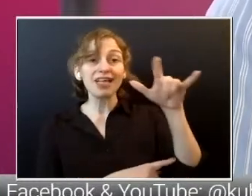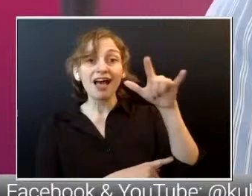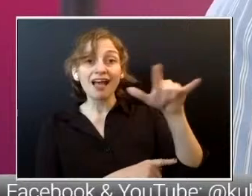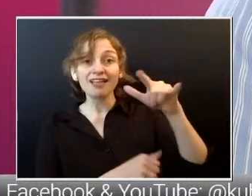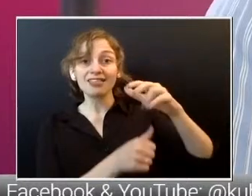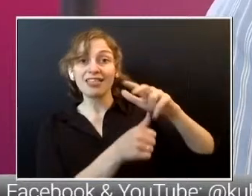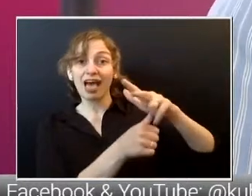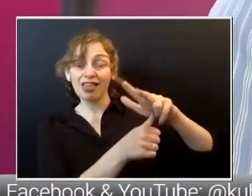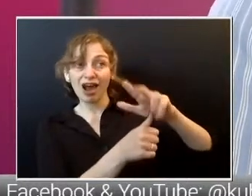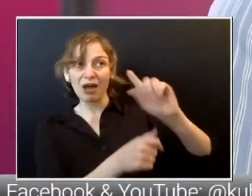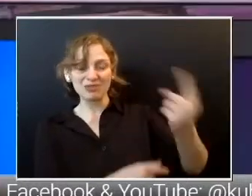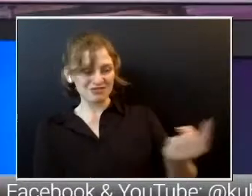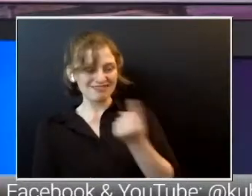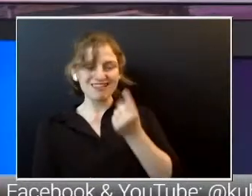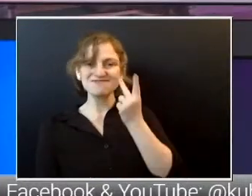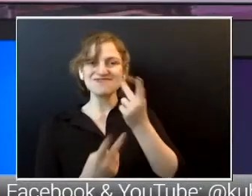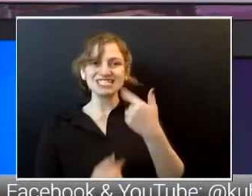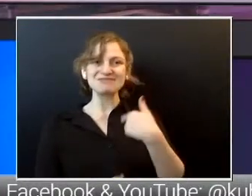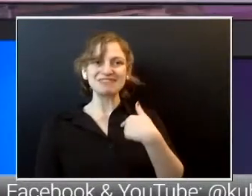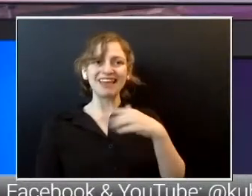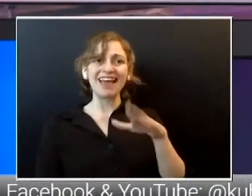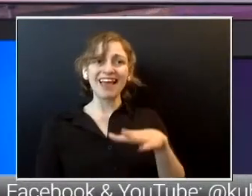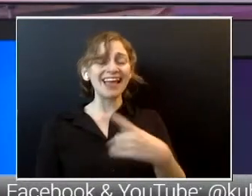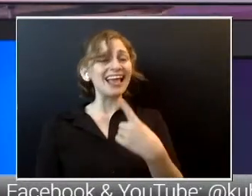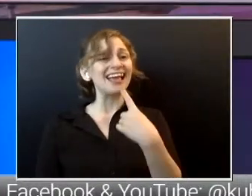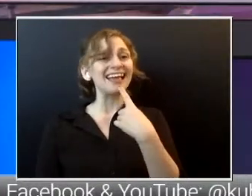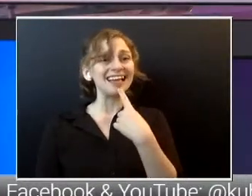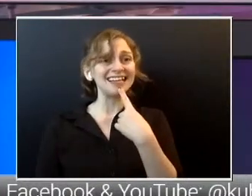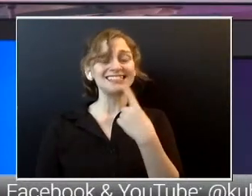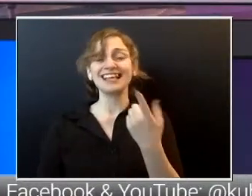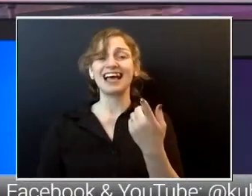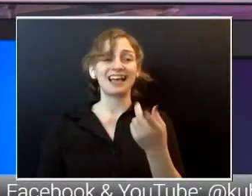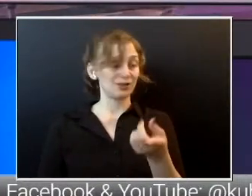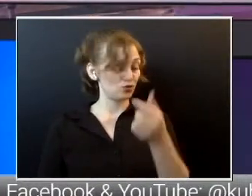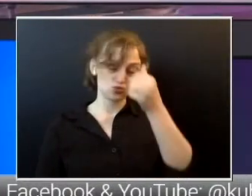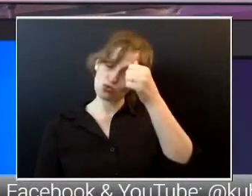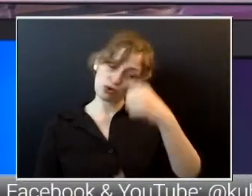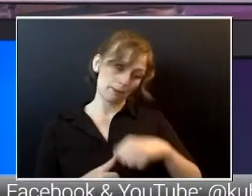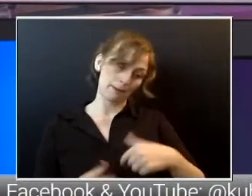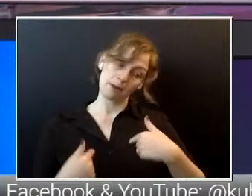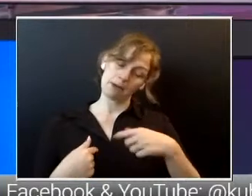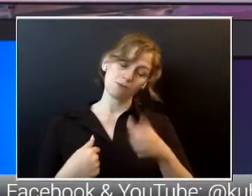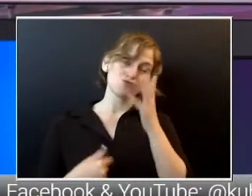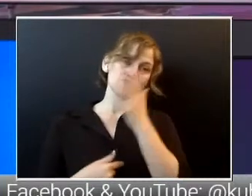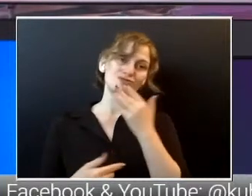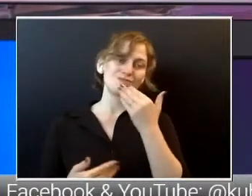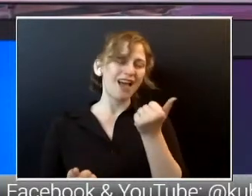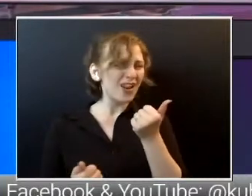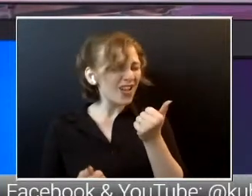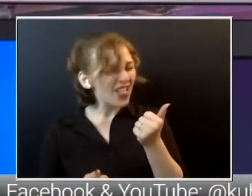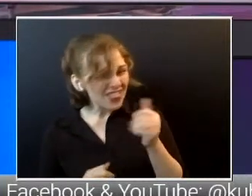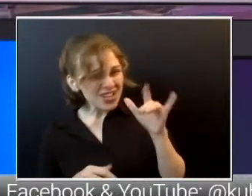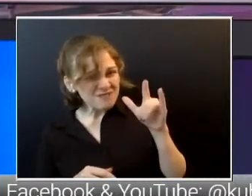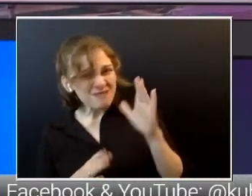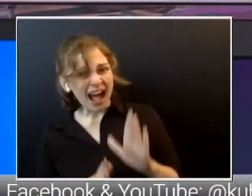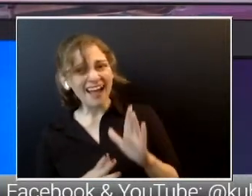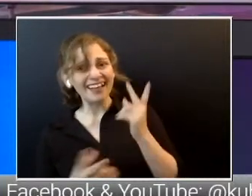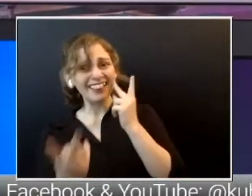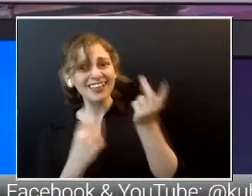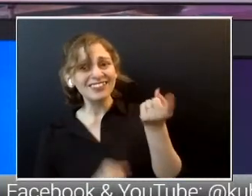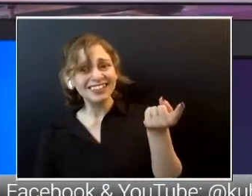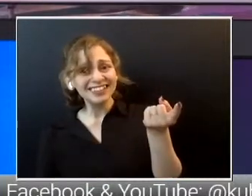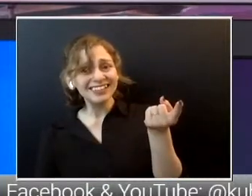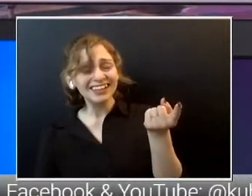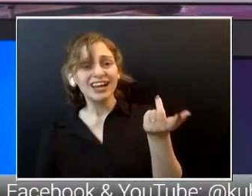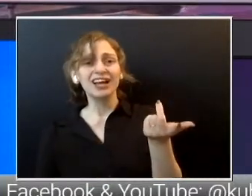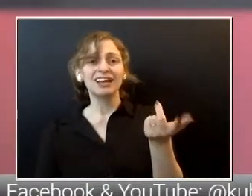better than you did yesterday. Here's the health system pilot came in? The pilot came into the ICU to see me. Is that normal? Well, she was really, really sick when she